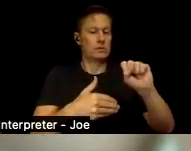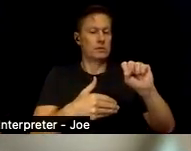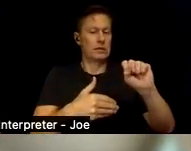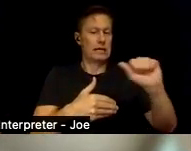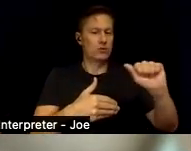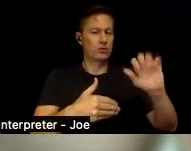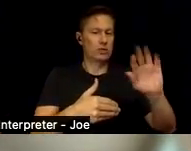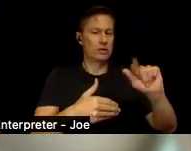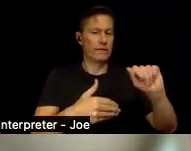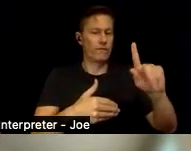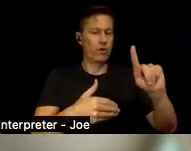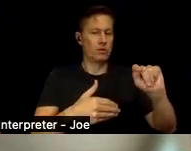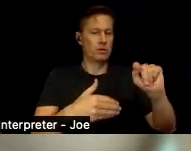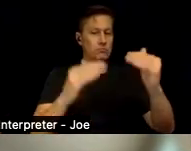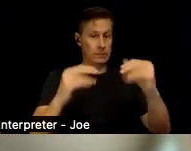next slide,